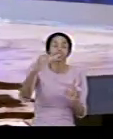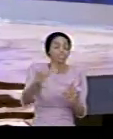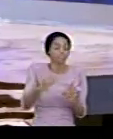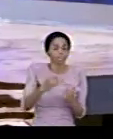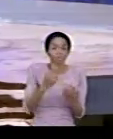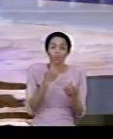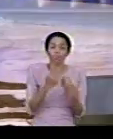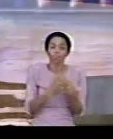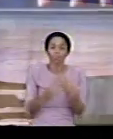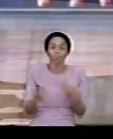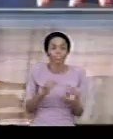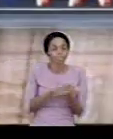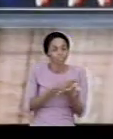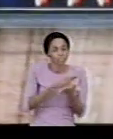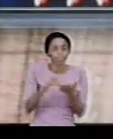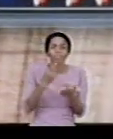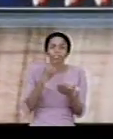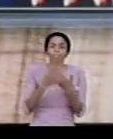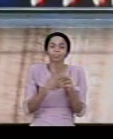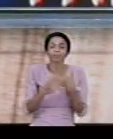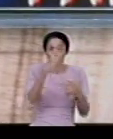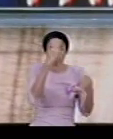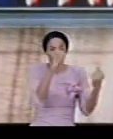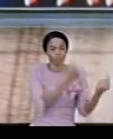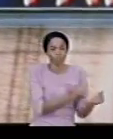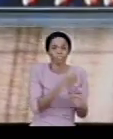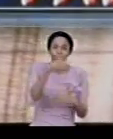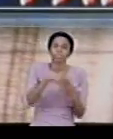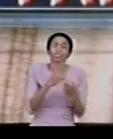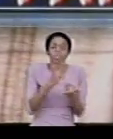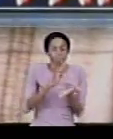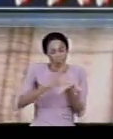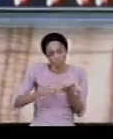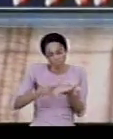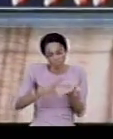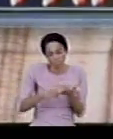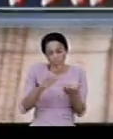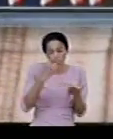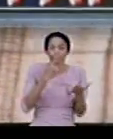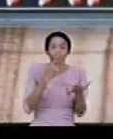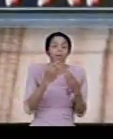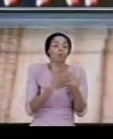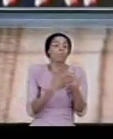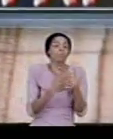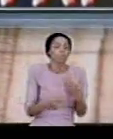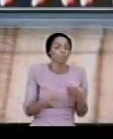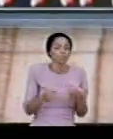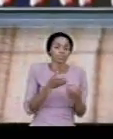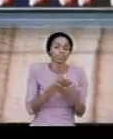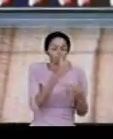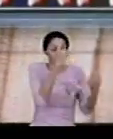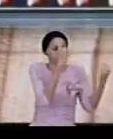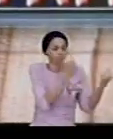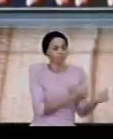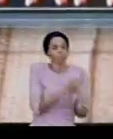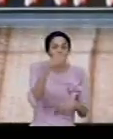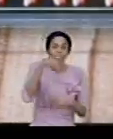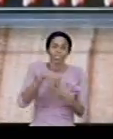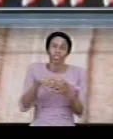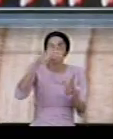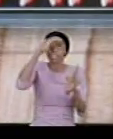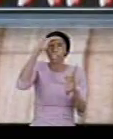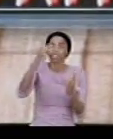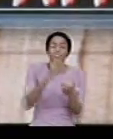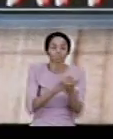cleansing blood, through faith in his pardoning blood, through faith in his righteous blood,